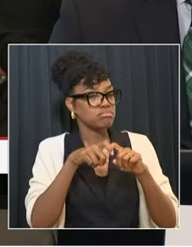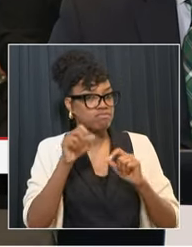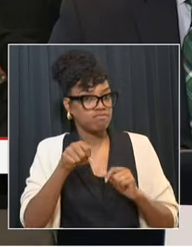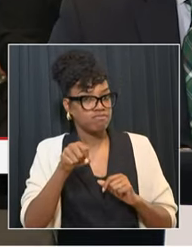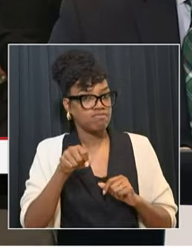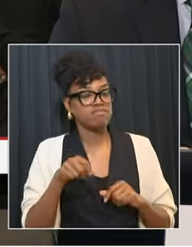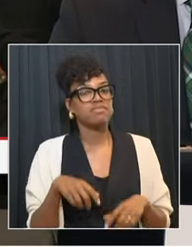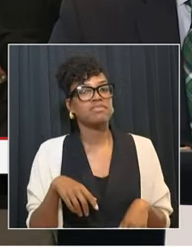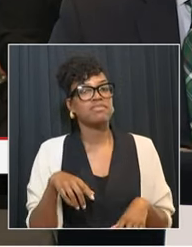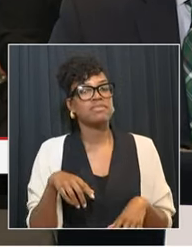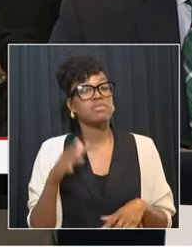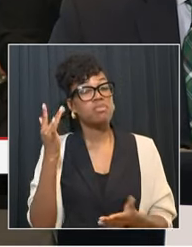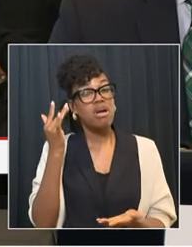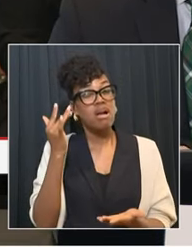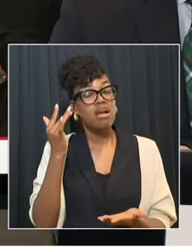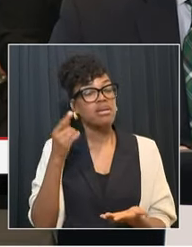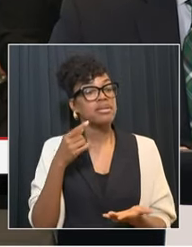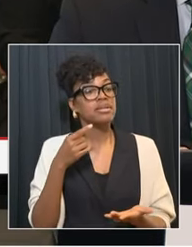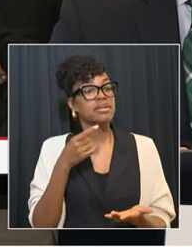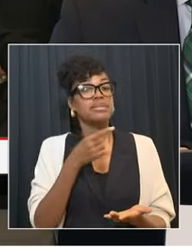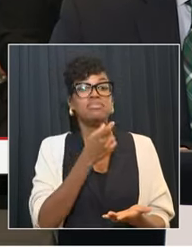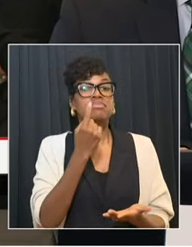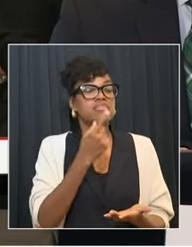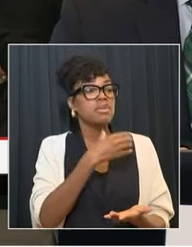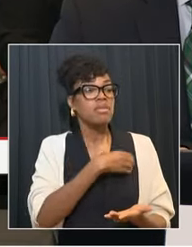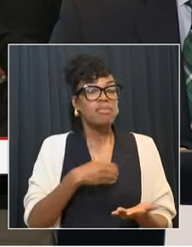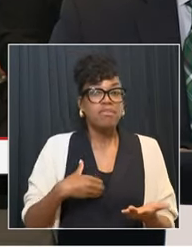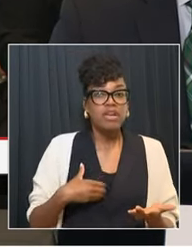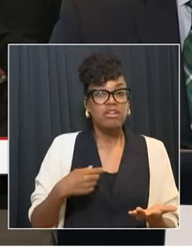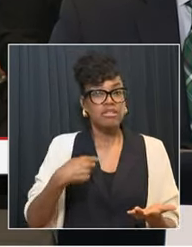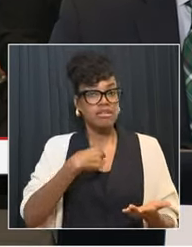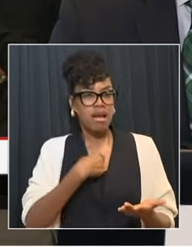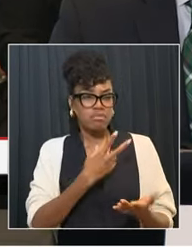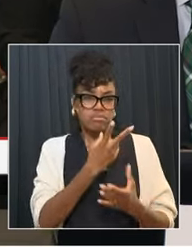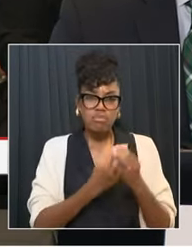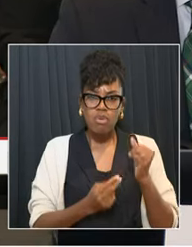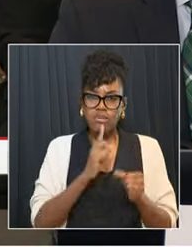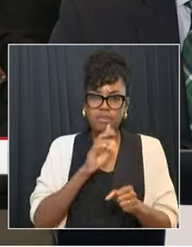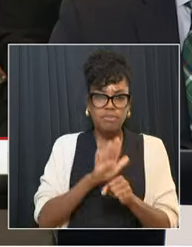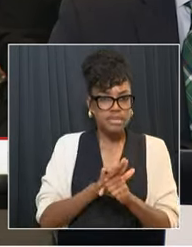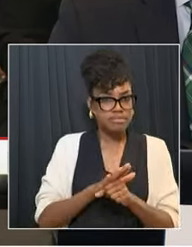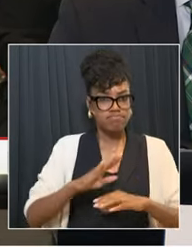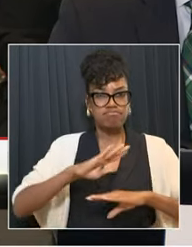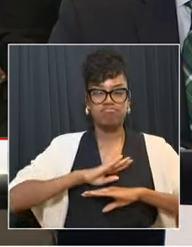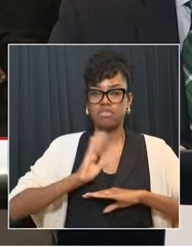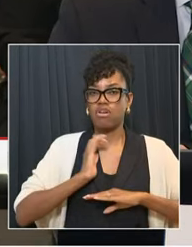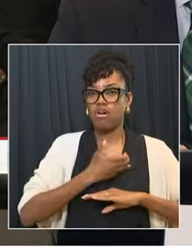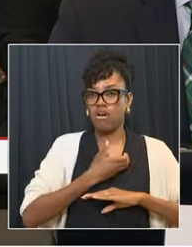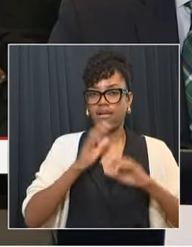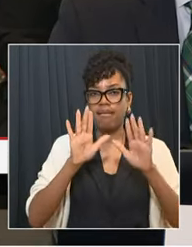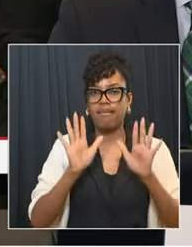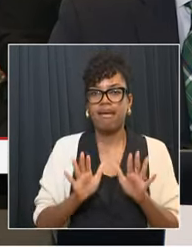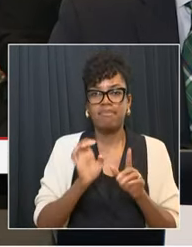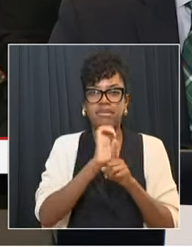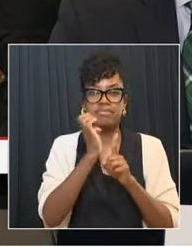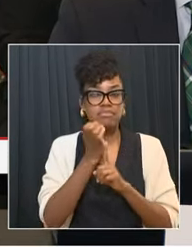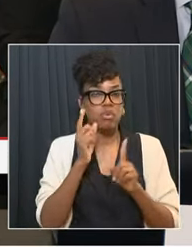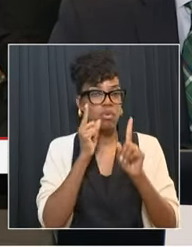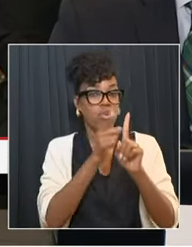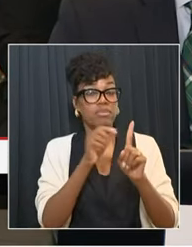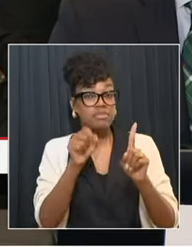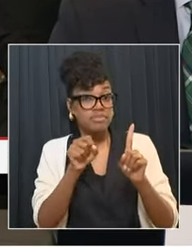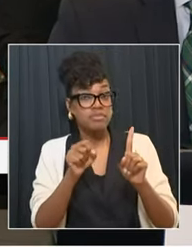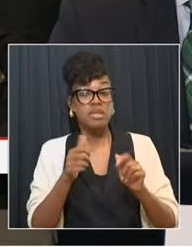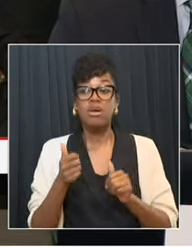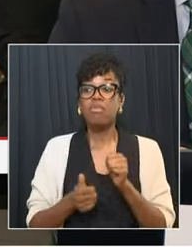not that the mayor and we are not committed to meeting our climate goals. The vast majority of our buildings are designed